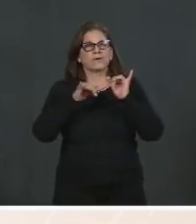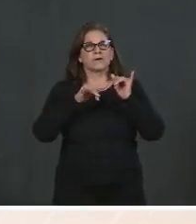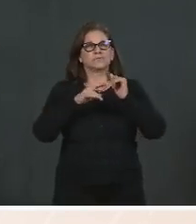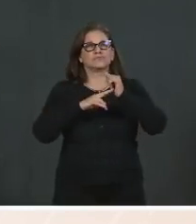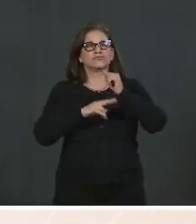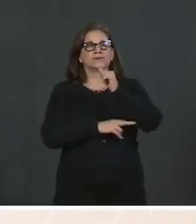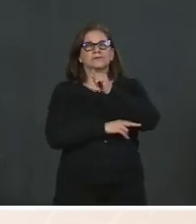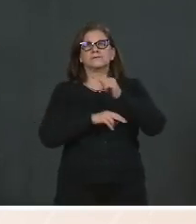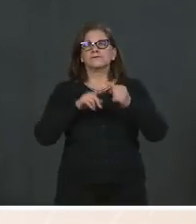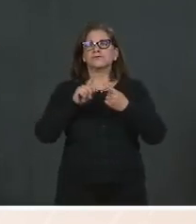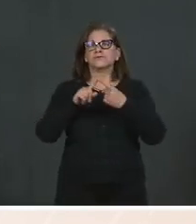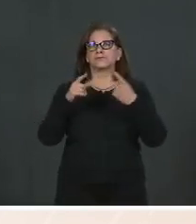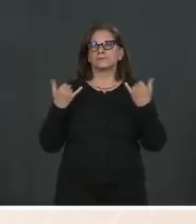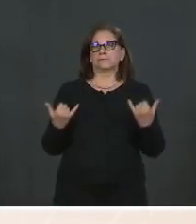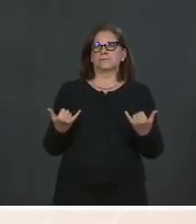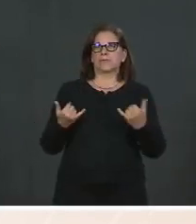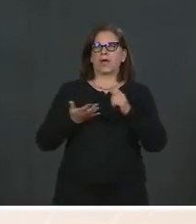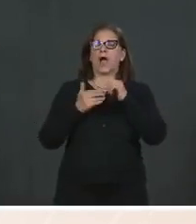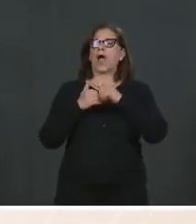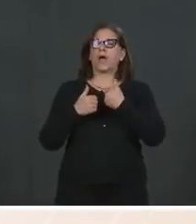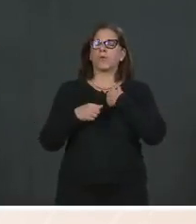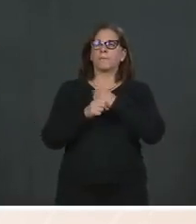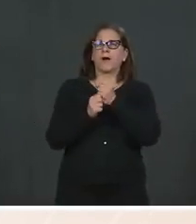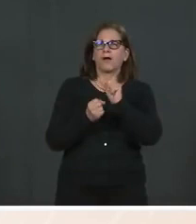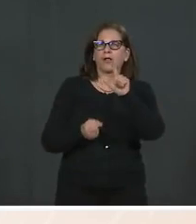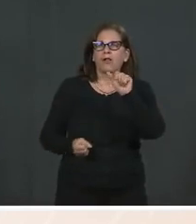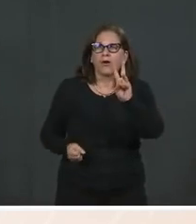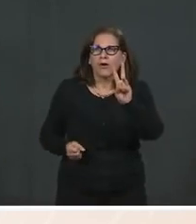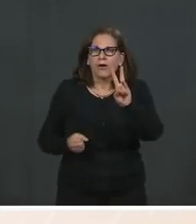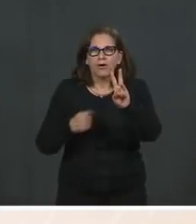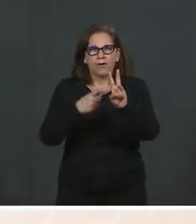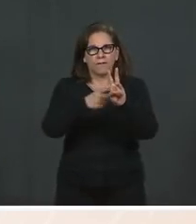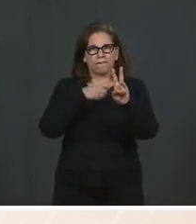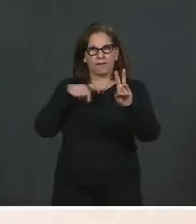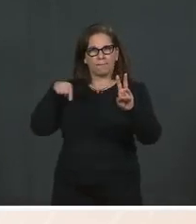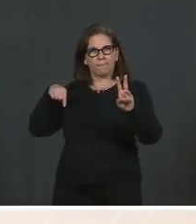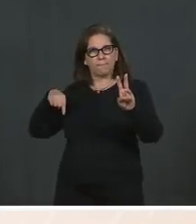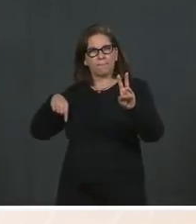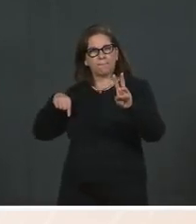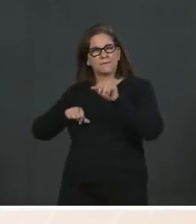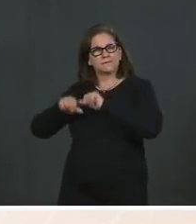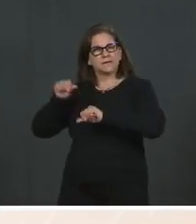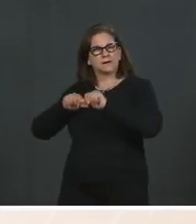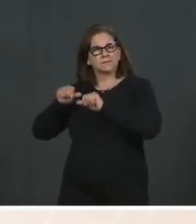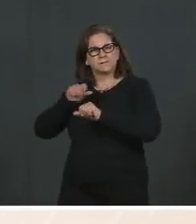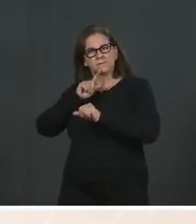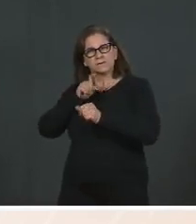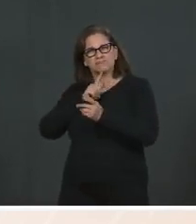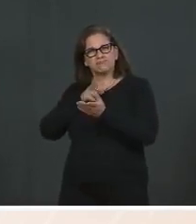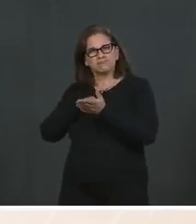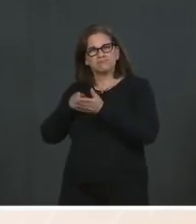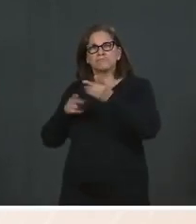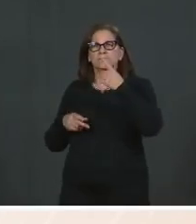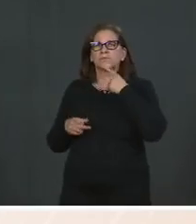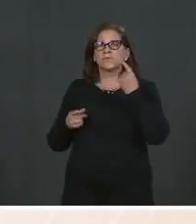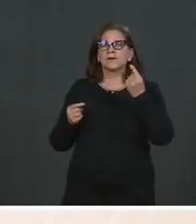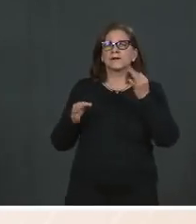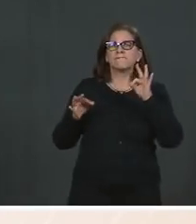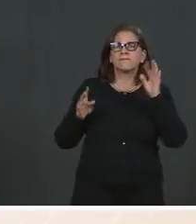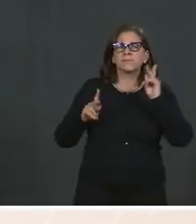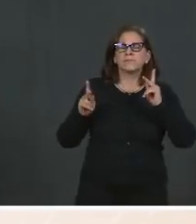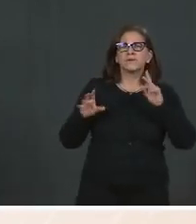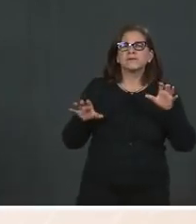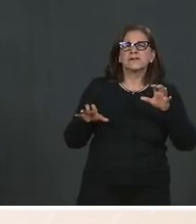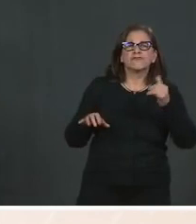find wrongdoers and punish them in some way, or? I think the focus is on ensuring that our policies moving forward, that policies that